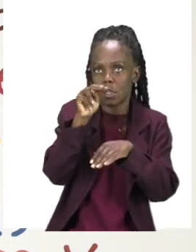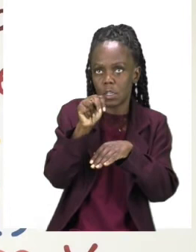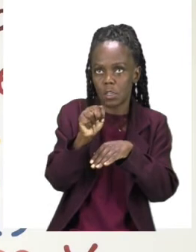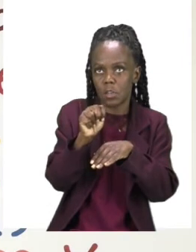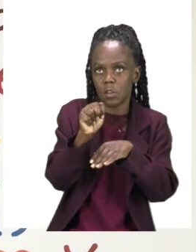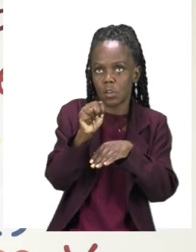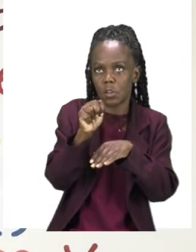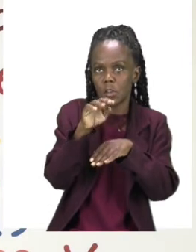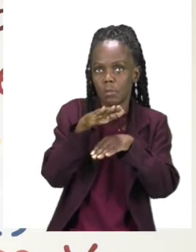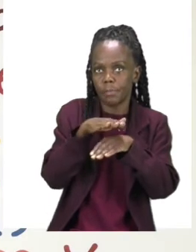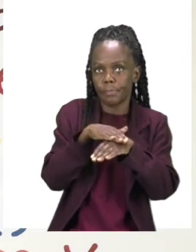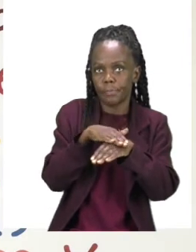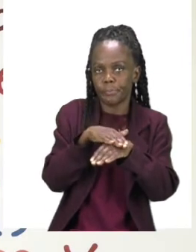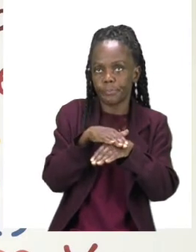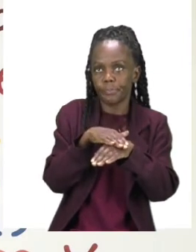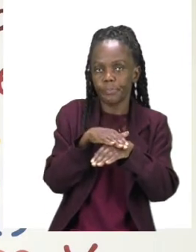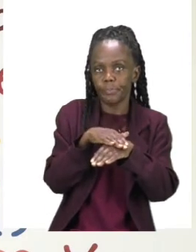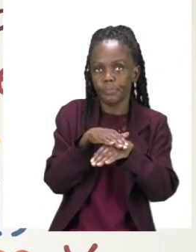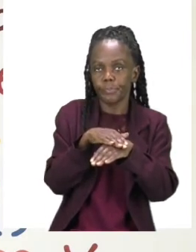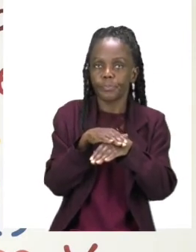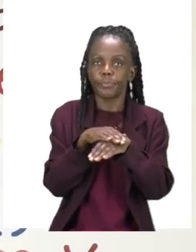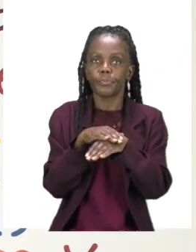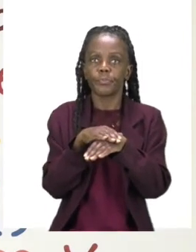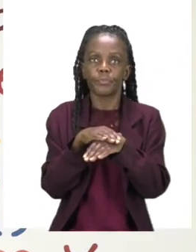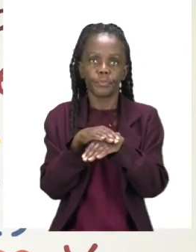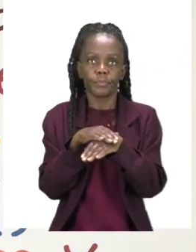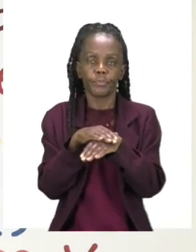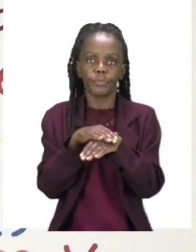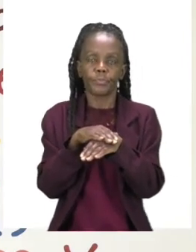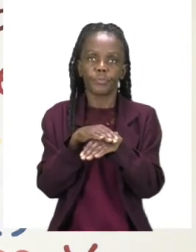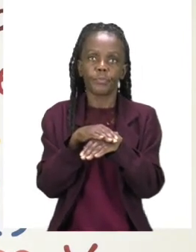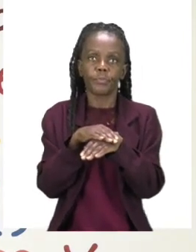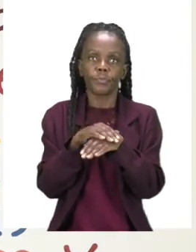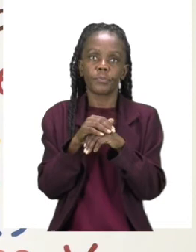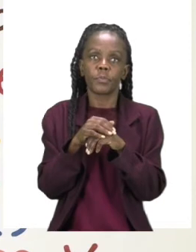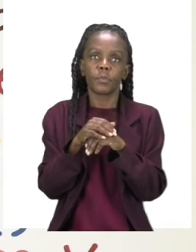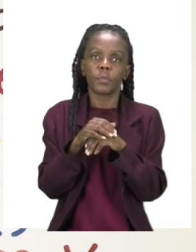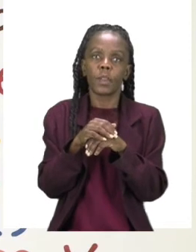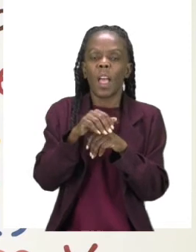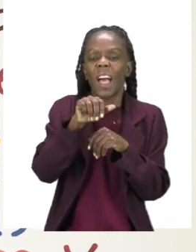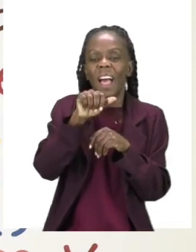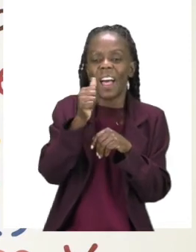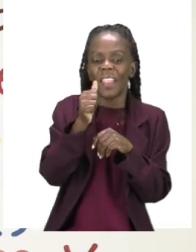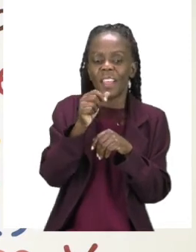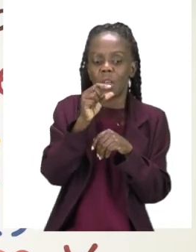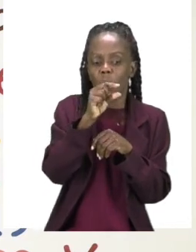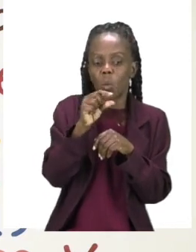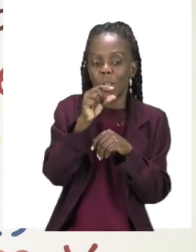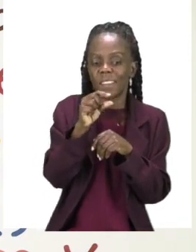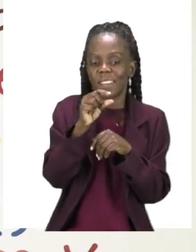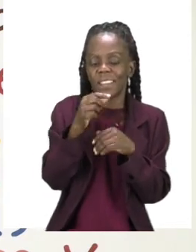On. Now you're going to see it just now. I want you to also try and find more words that start with O. In